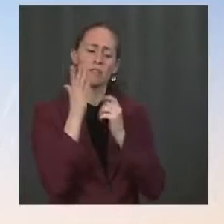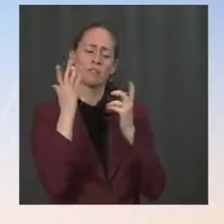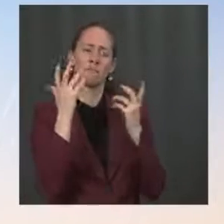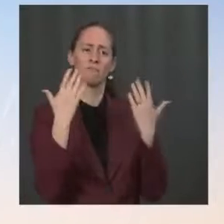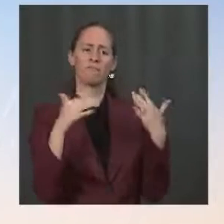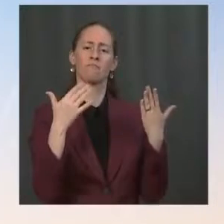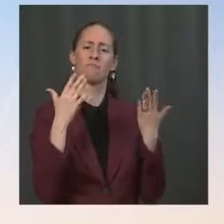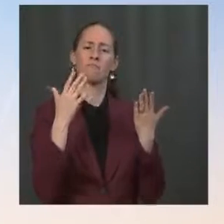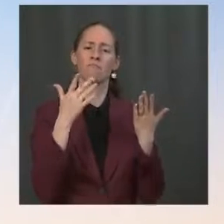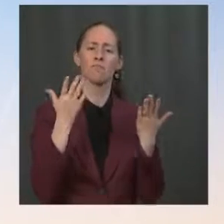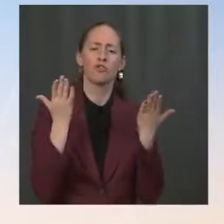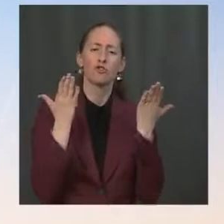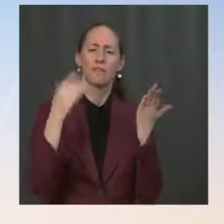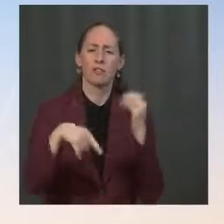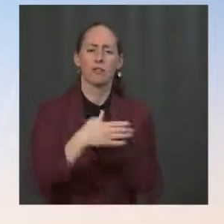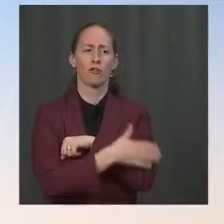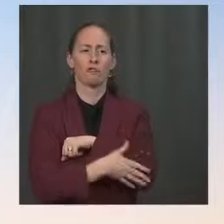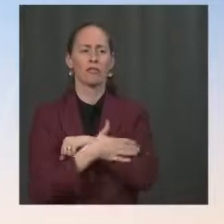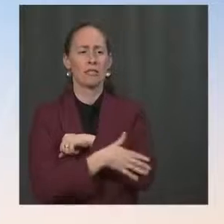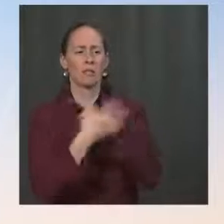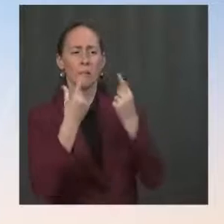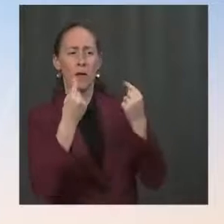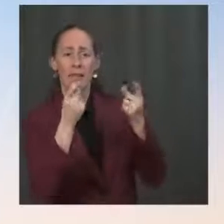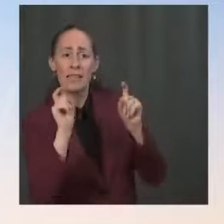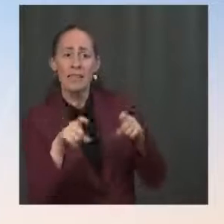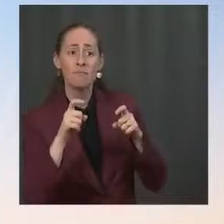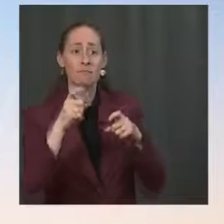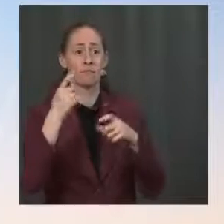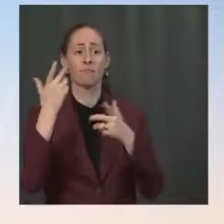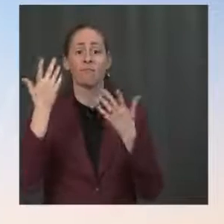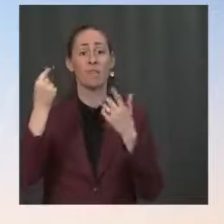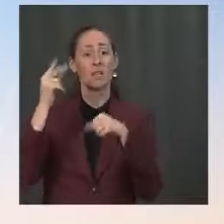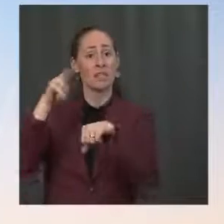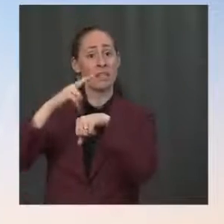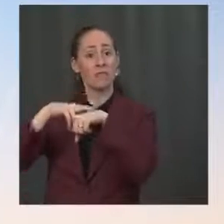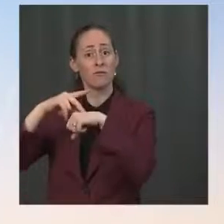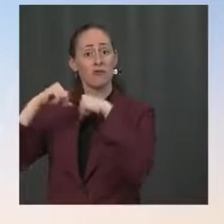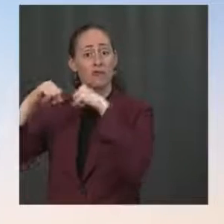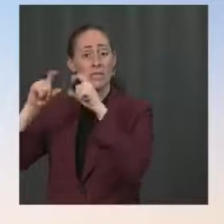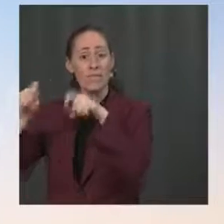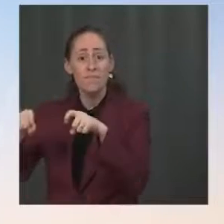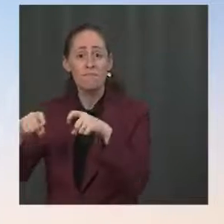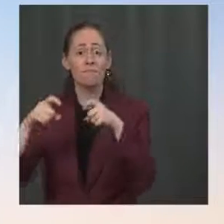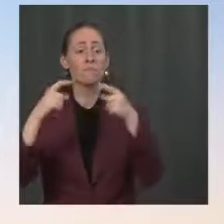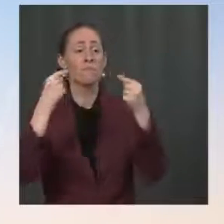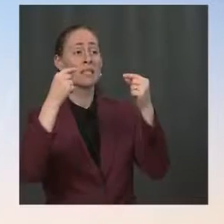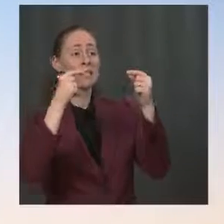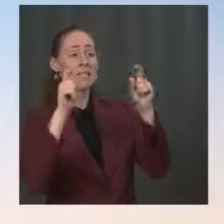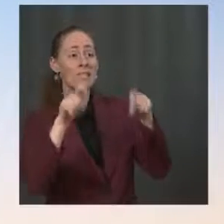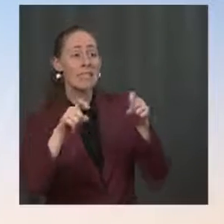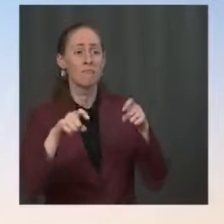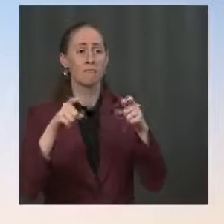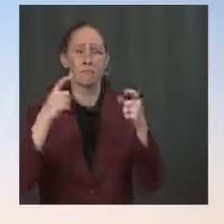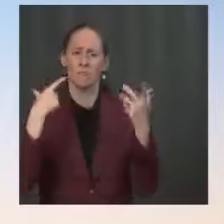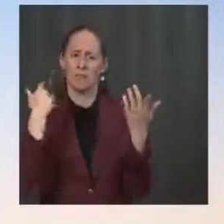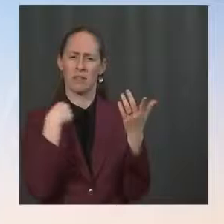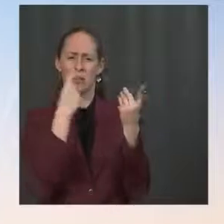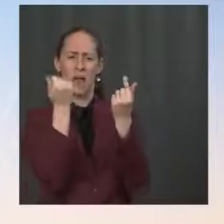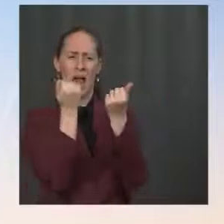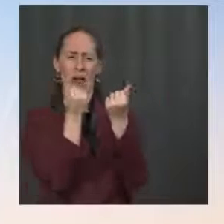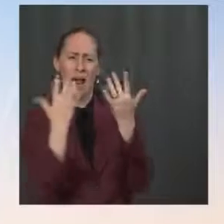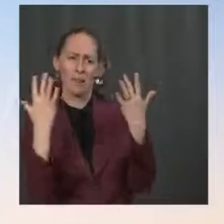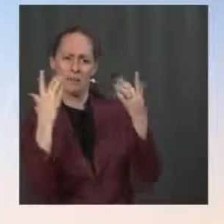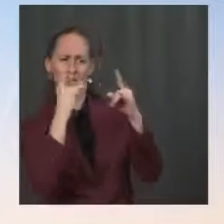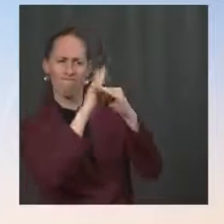need, anything that the national security team needs, our military commanders on the ground need to thwart, to prevent